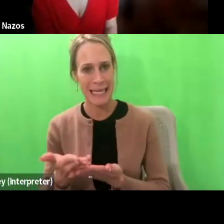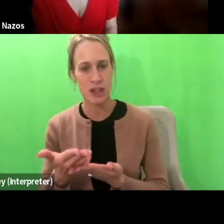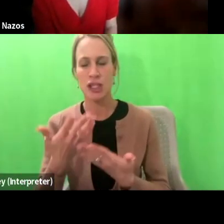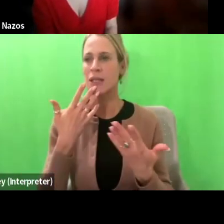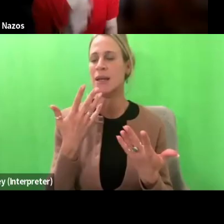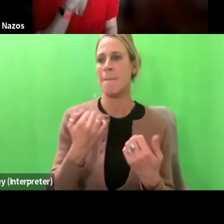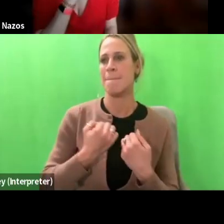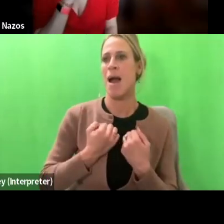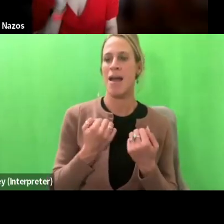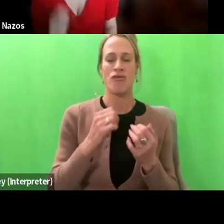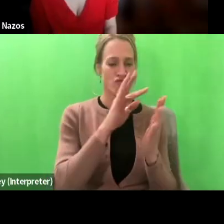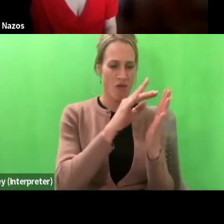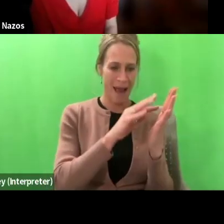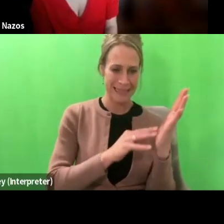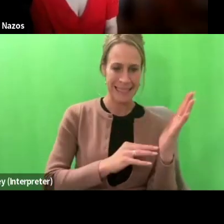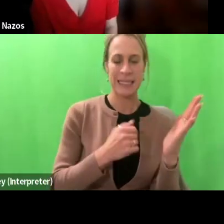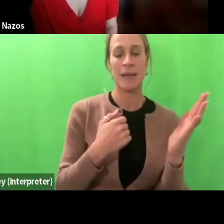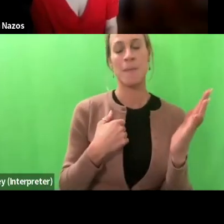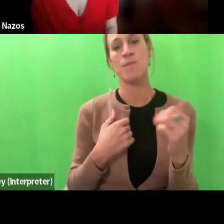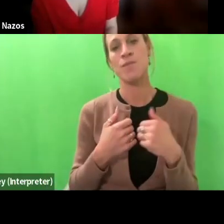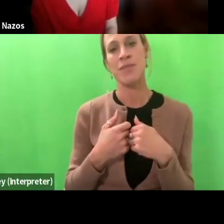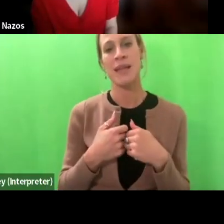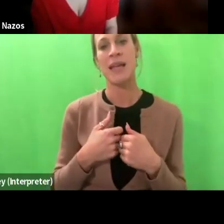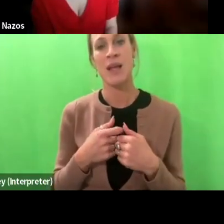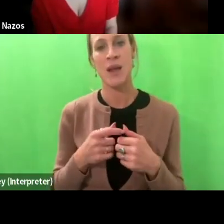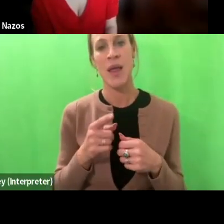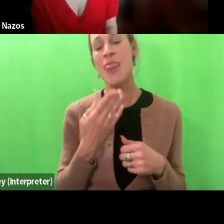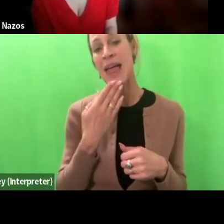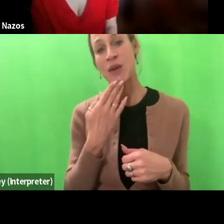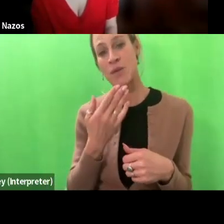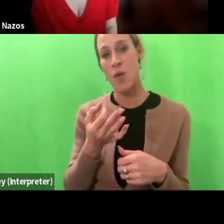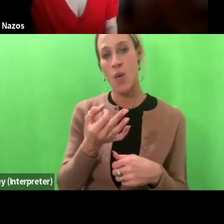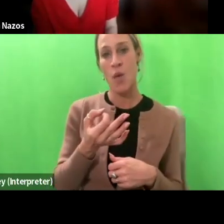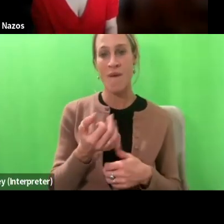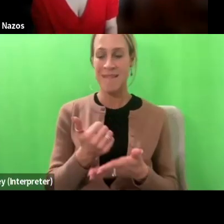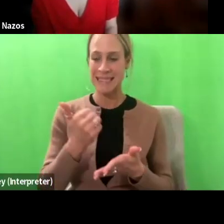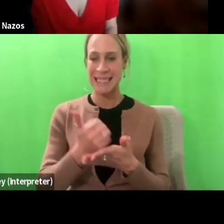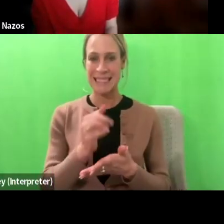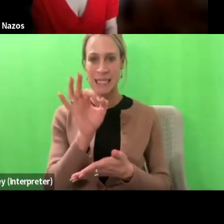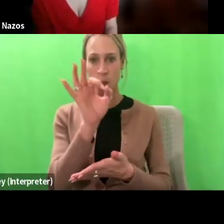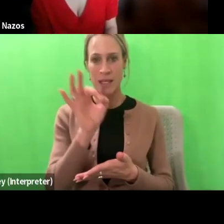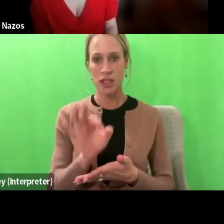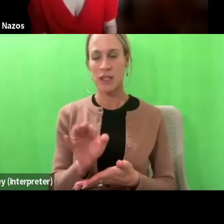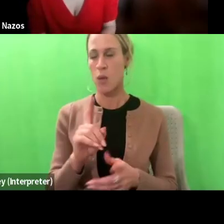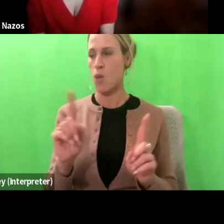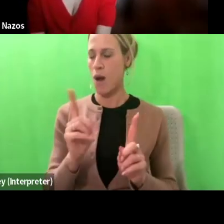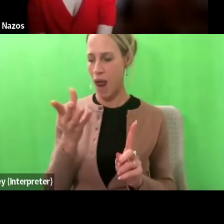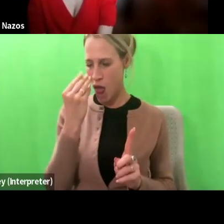writer, which leads me to the next question. Ava, thank you for the great questions, by the way, Ava. What did you learn from the